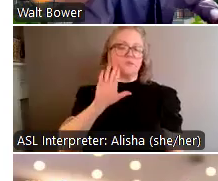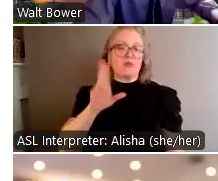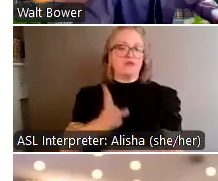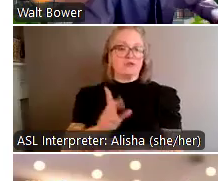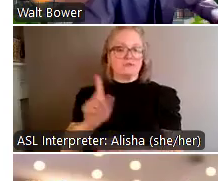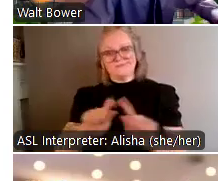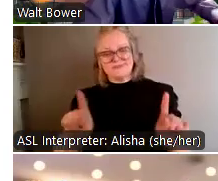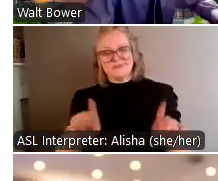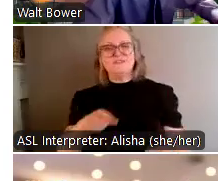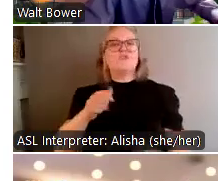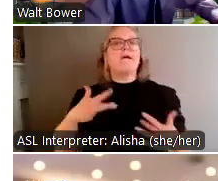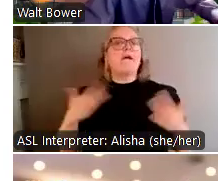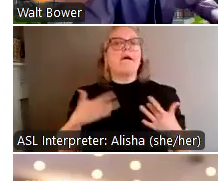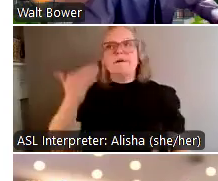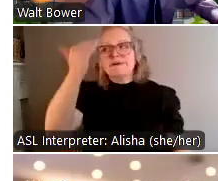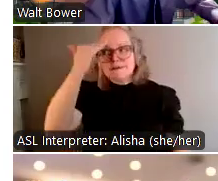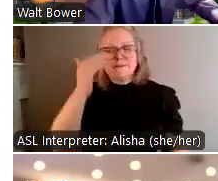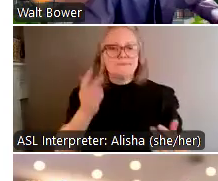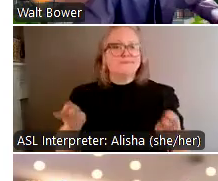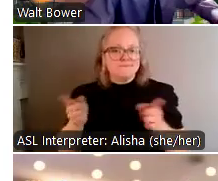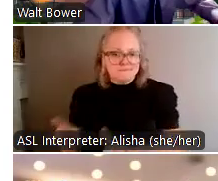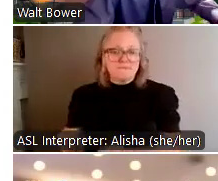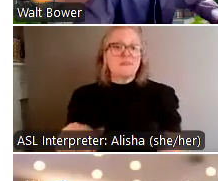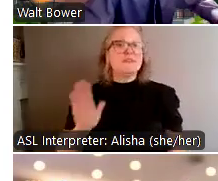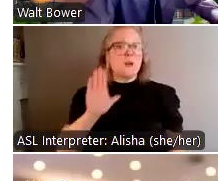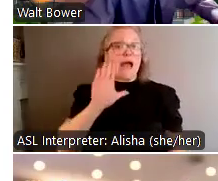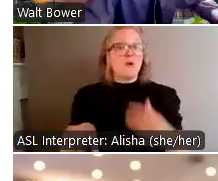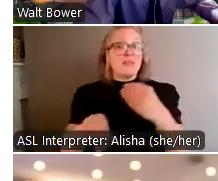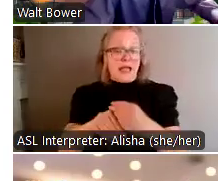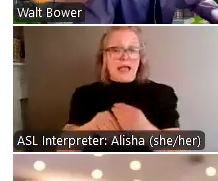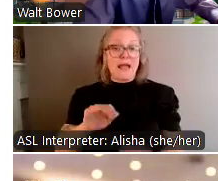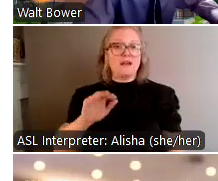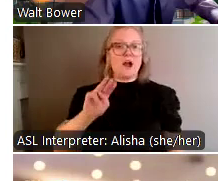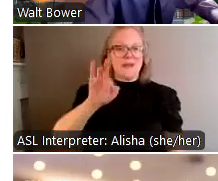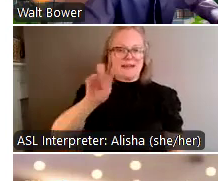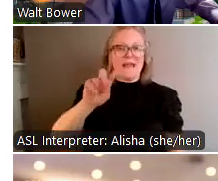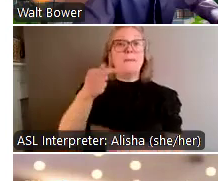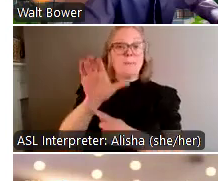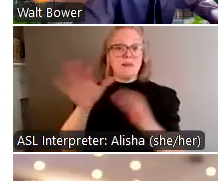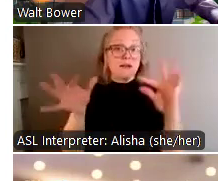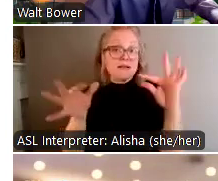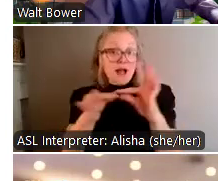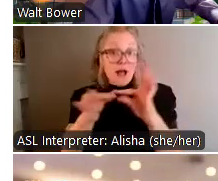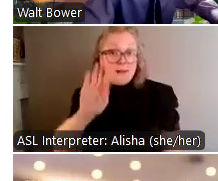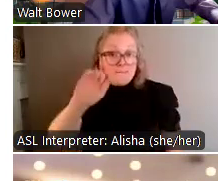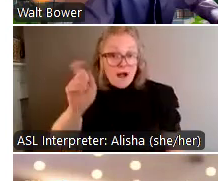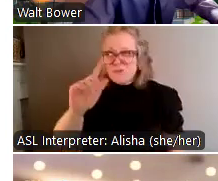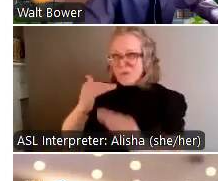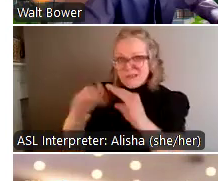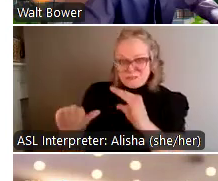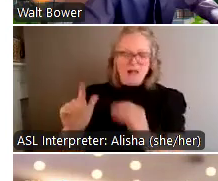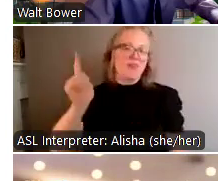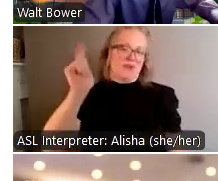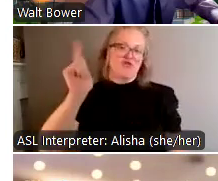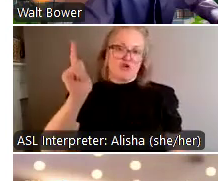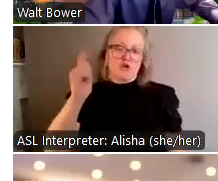the our Medicaid public comment box a little bit later toward the end. And then